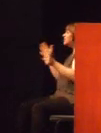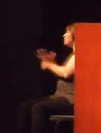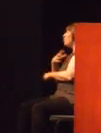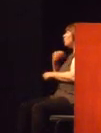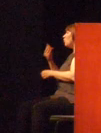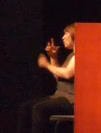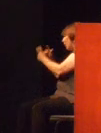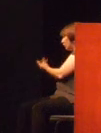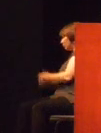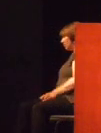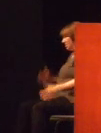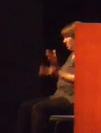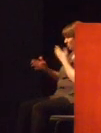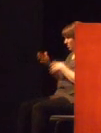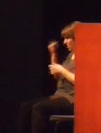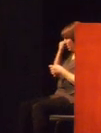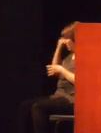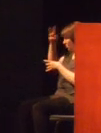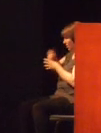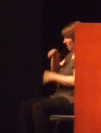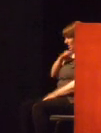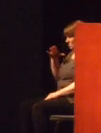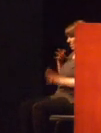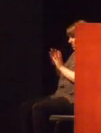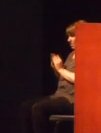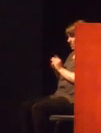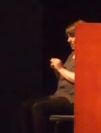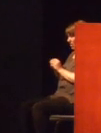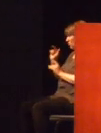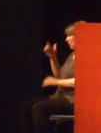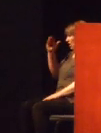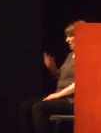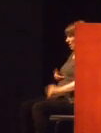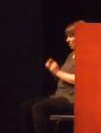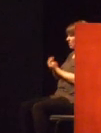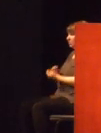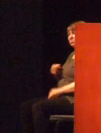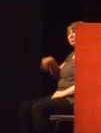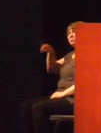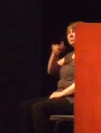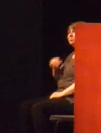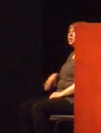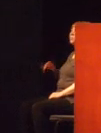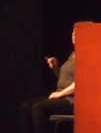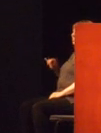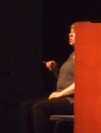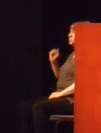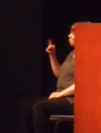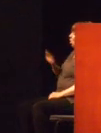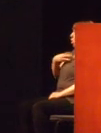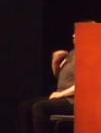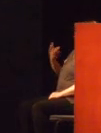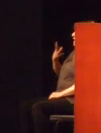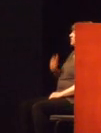out next time you're in a committee meeting or a hiring team, like, we're all white here. And naming that, it can be so